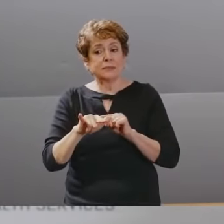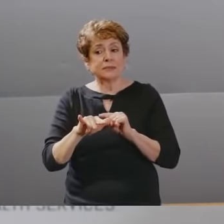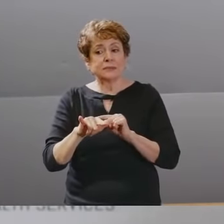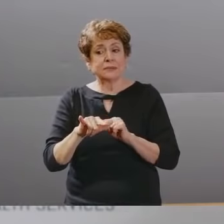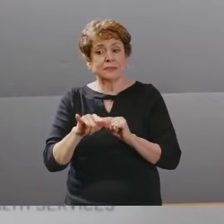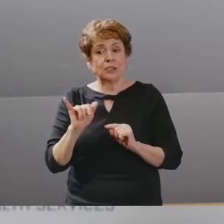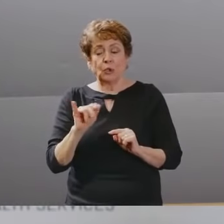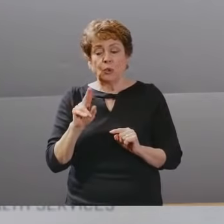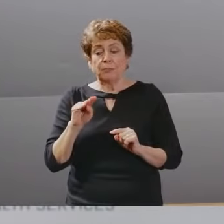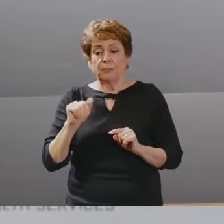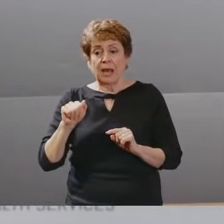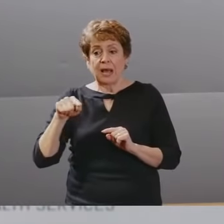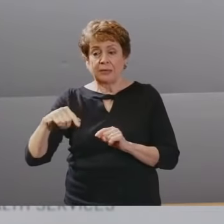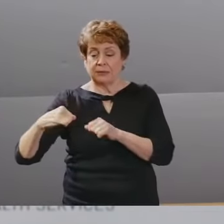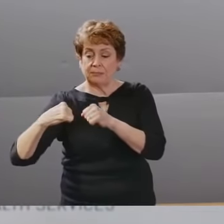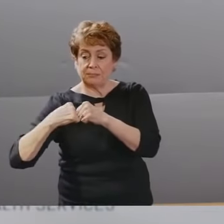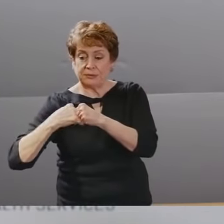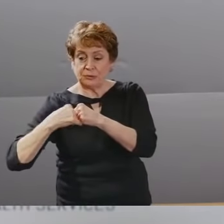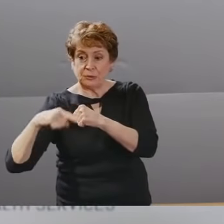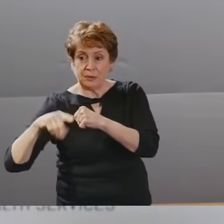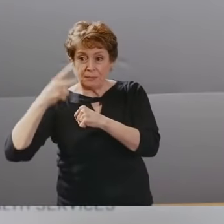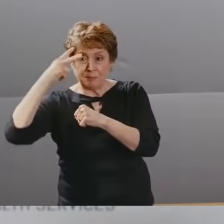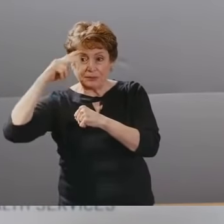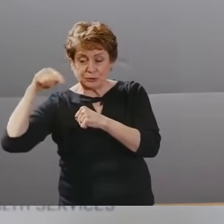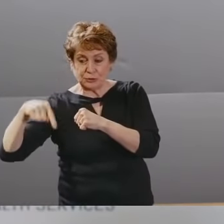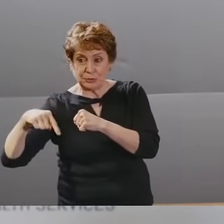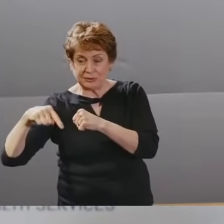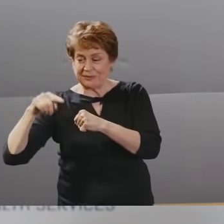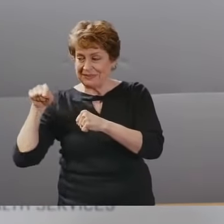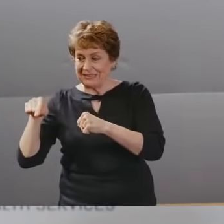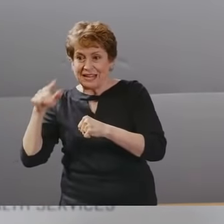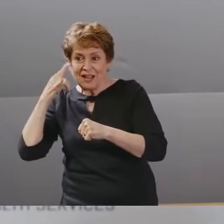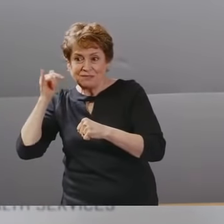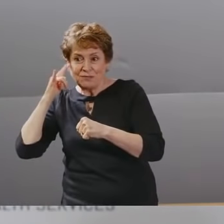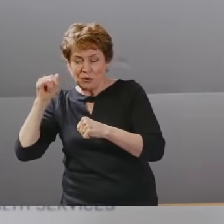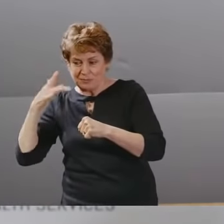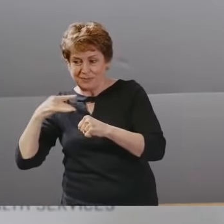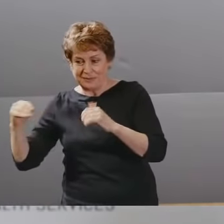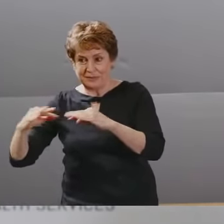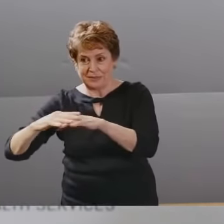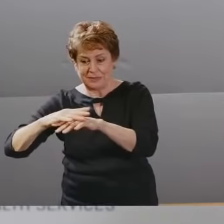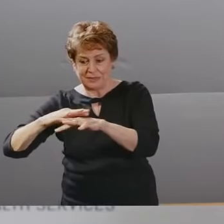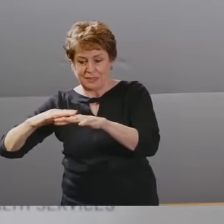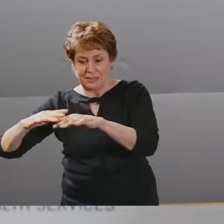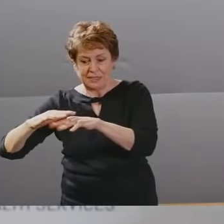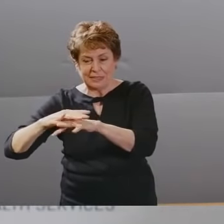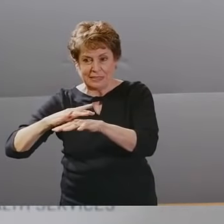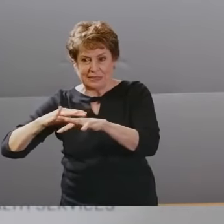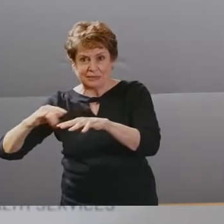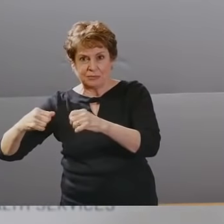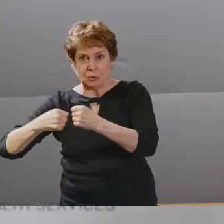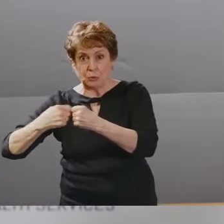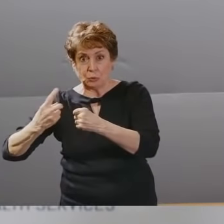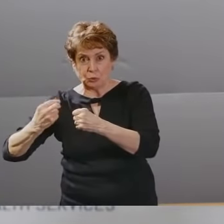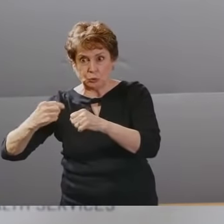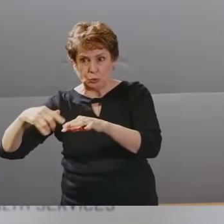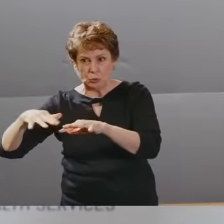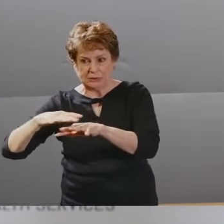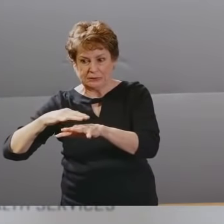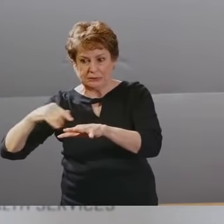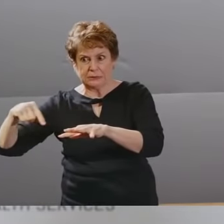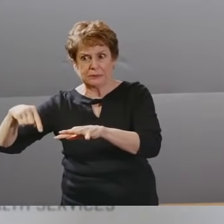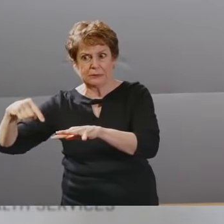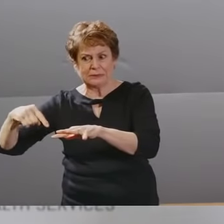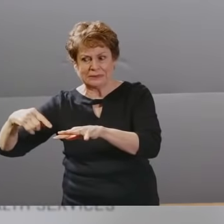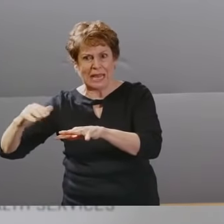California. A lot of travel within our region, too. Anything being done at the border checkpoints, the port of entries, to help mitigate this spread? Well,